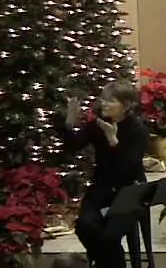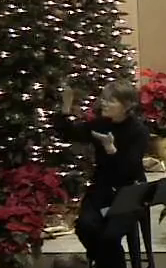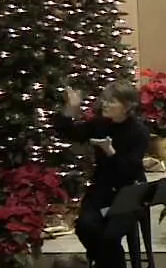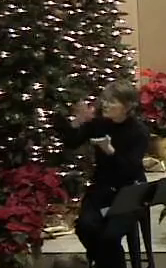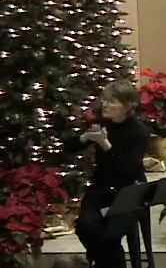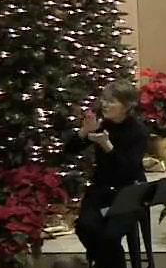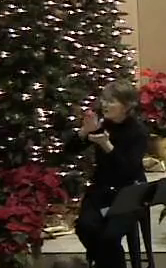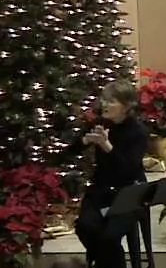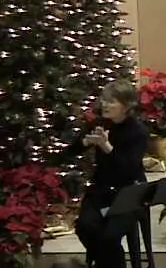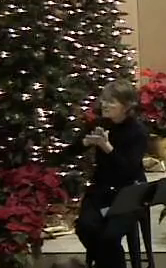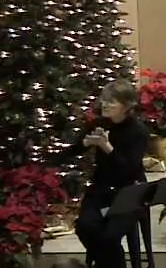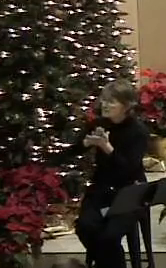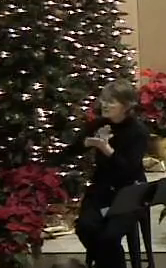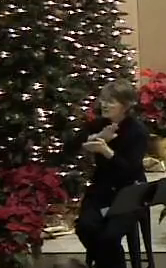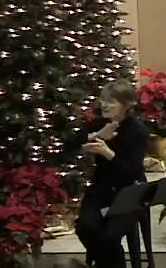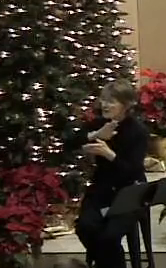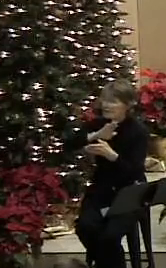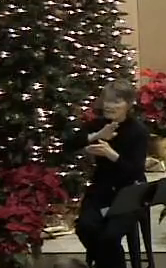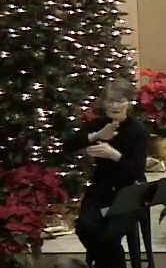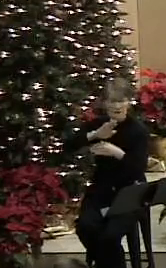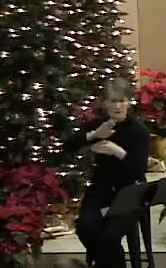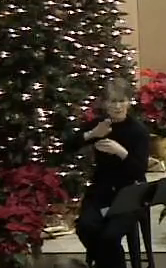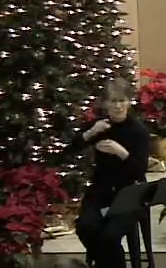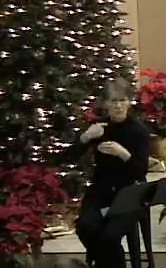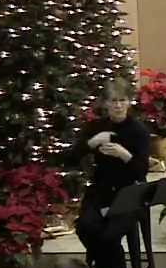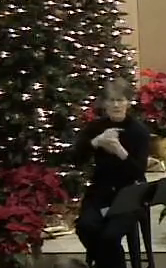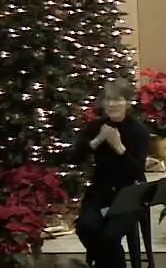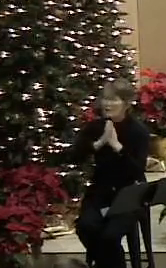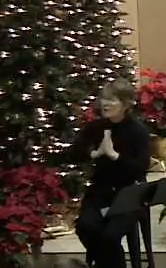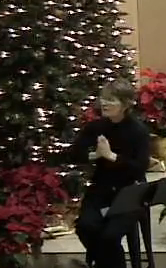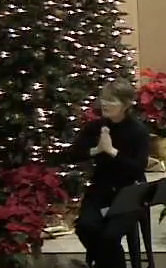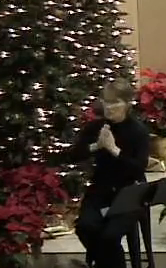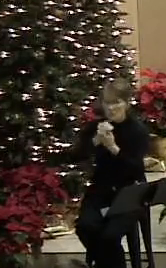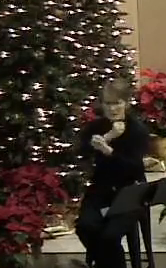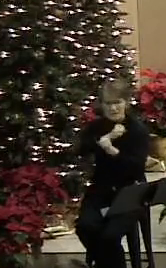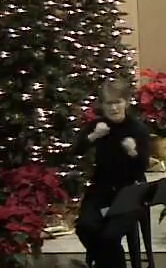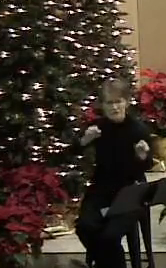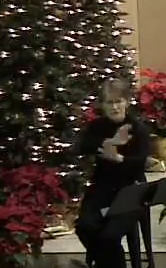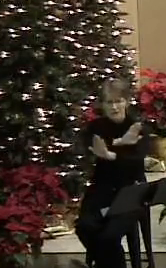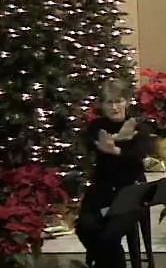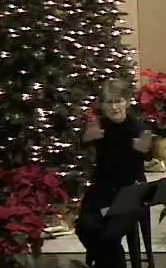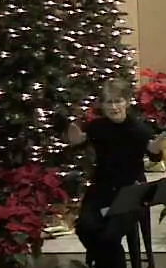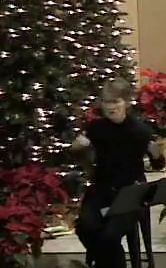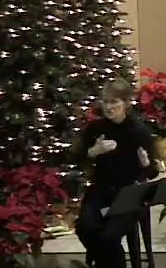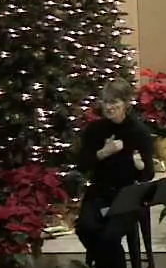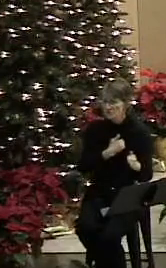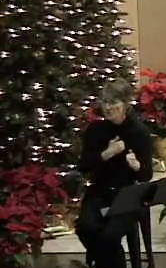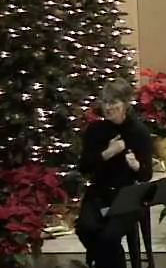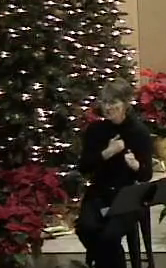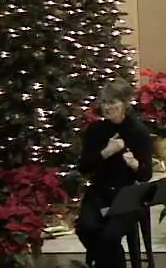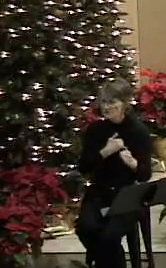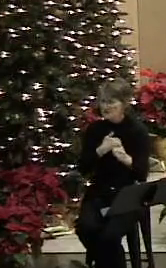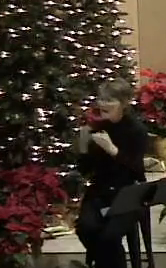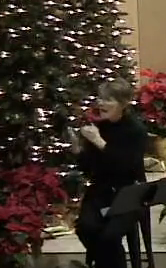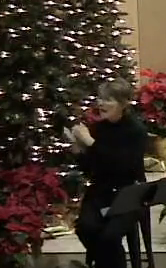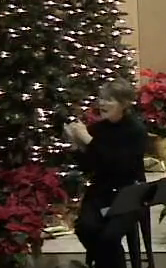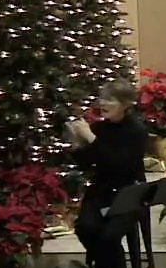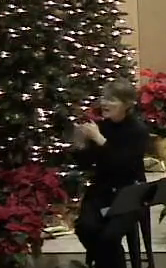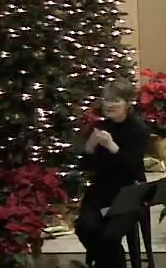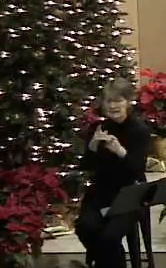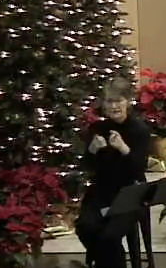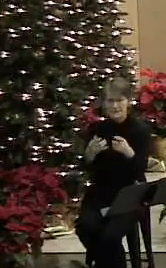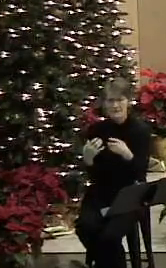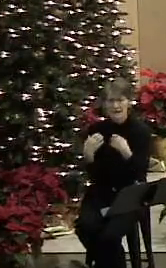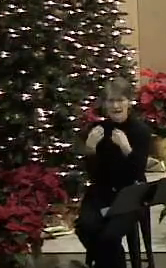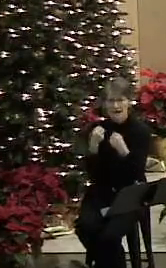it for themselves and all who are dear to them, for the redemption of their souls, in hope of health and well-being, and paying their homage to you,